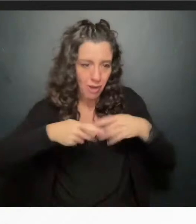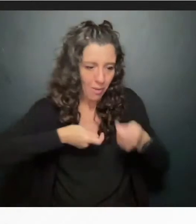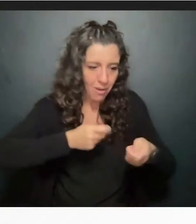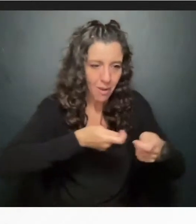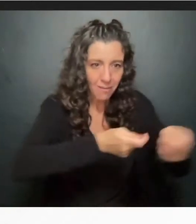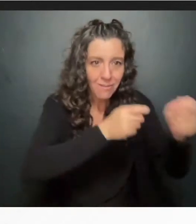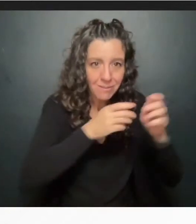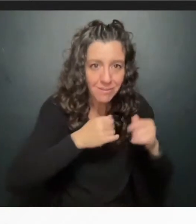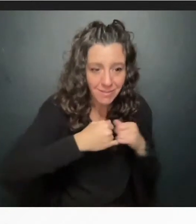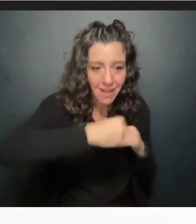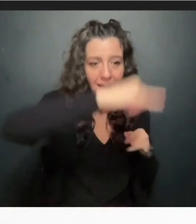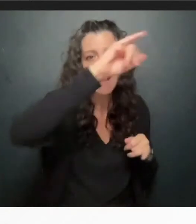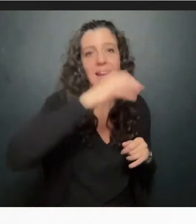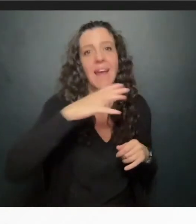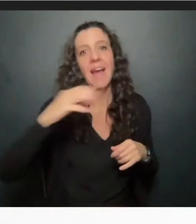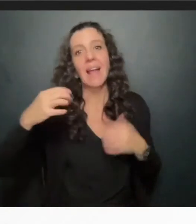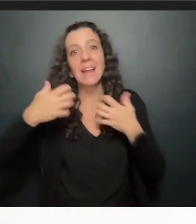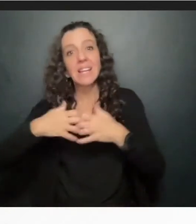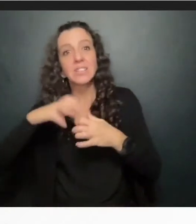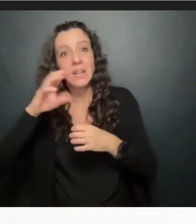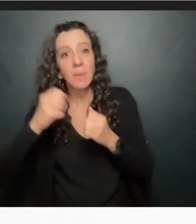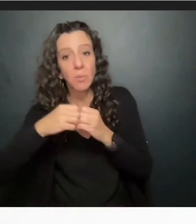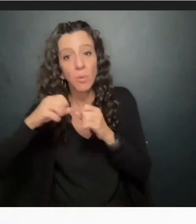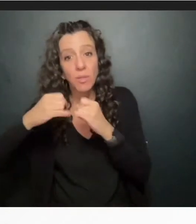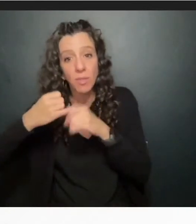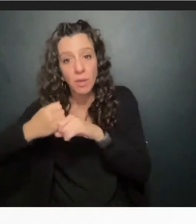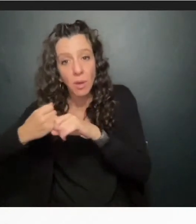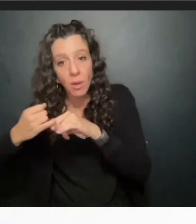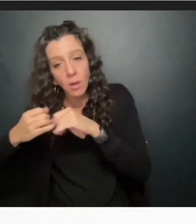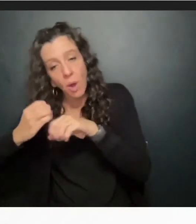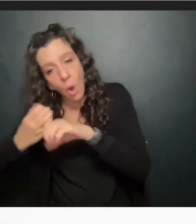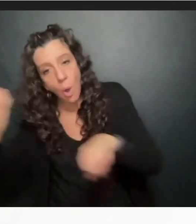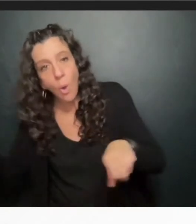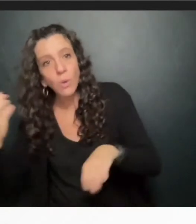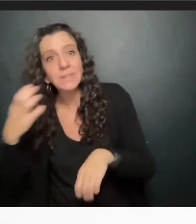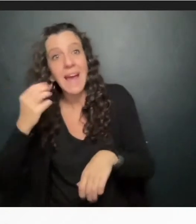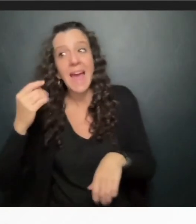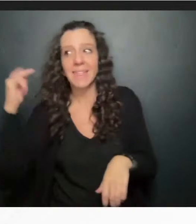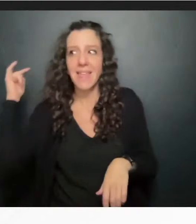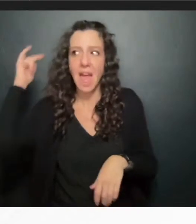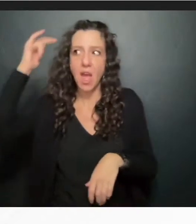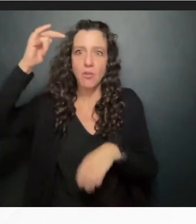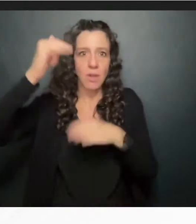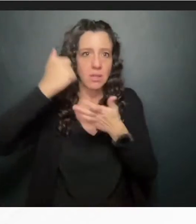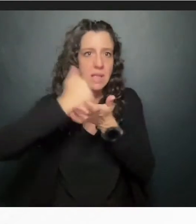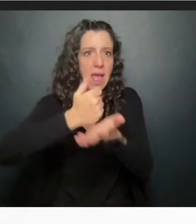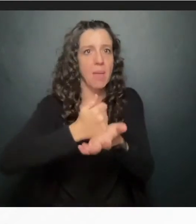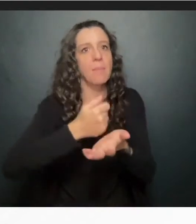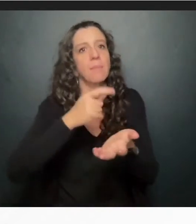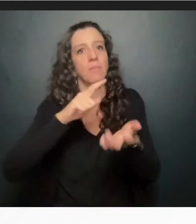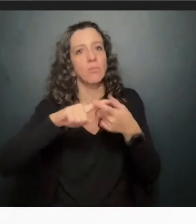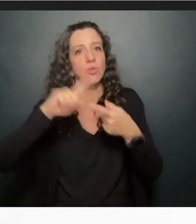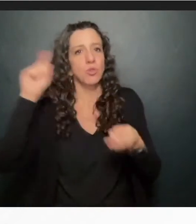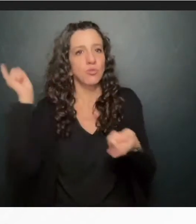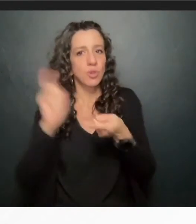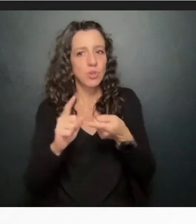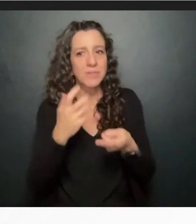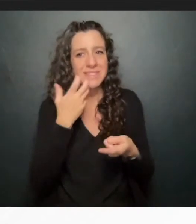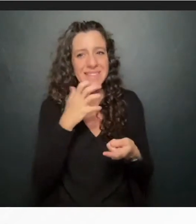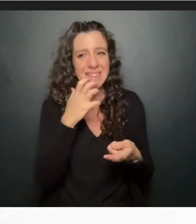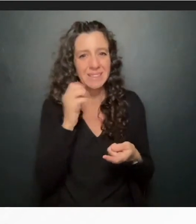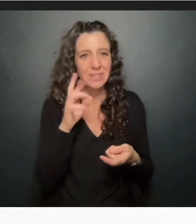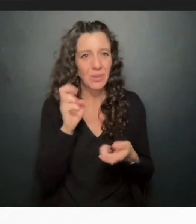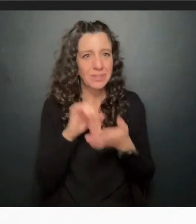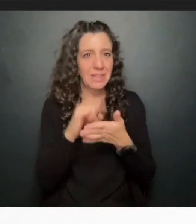our engine companies with hose lines and our aerial support efforts to reduce those heat sources that are proximal to the containment lines that we